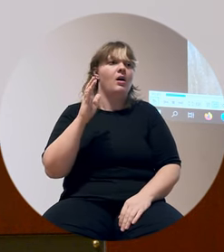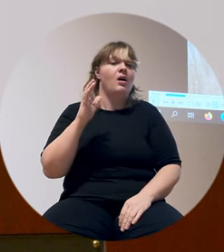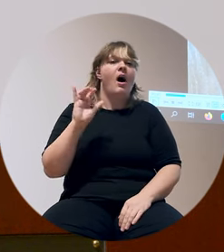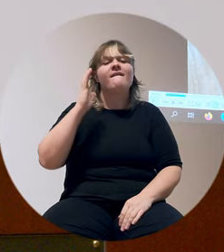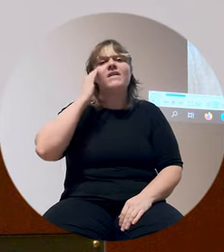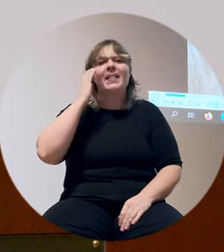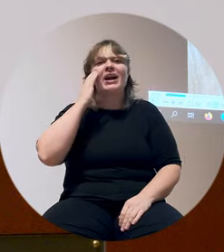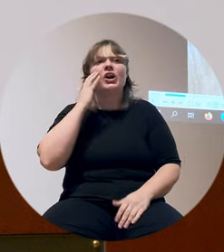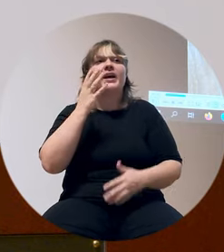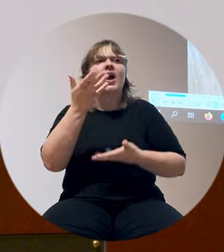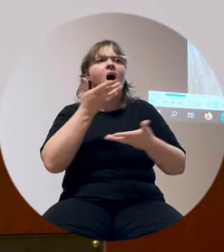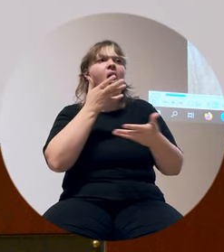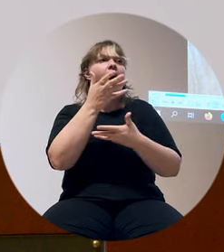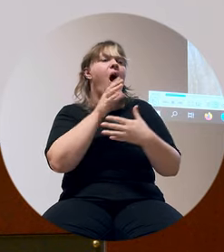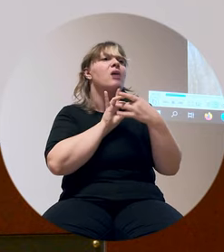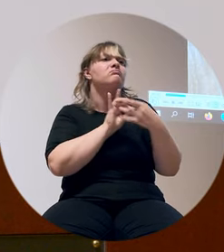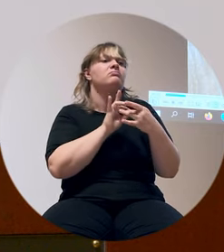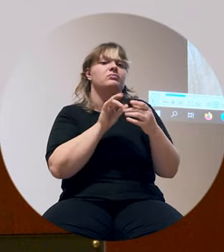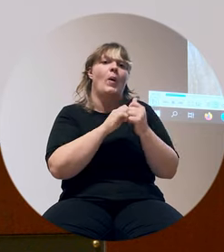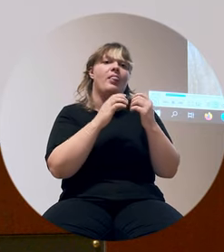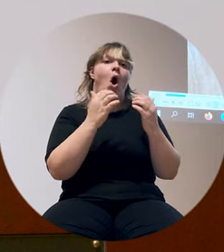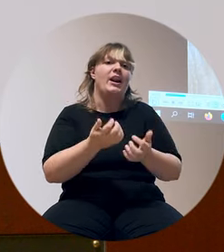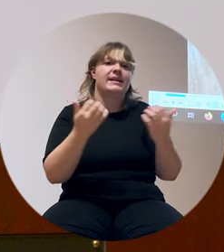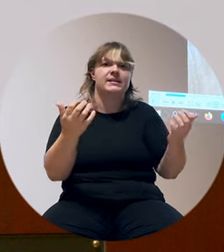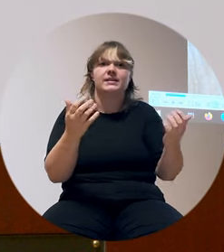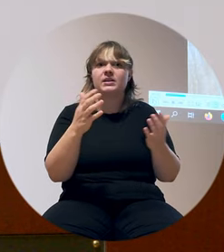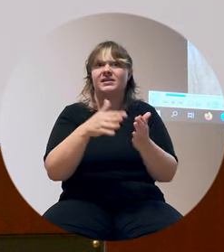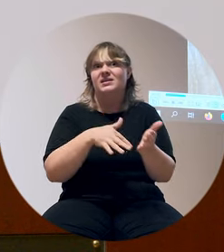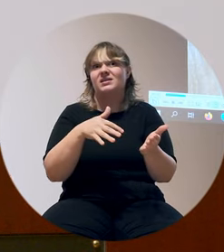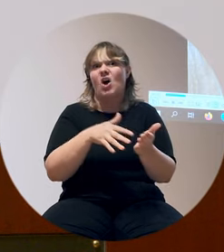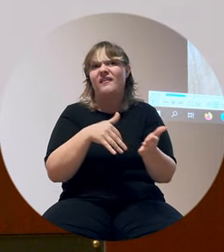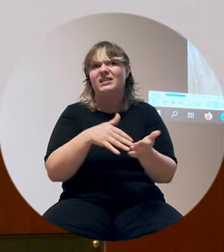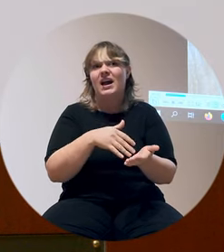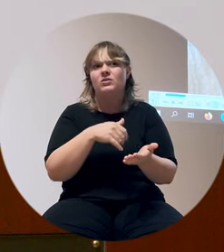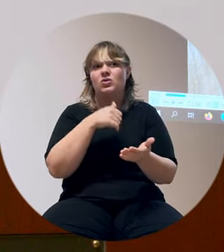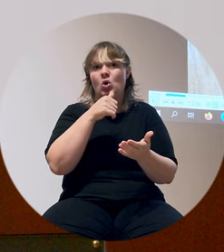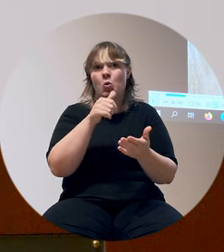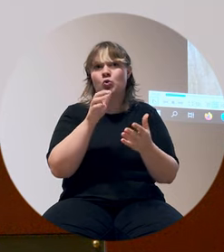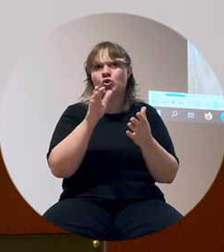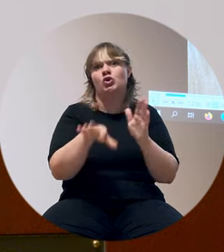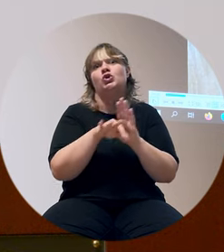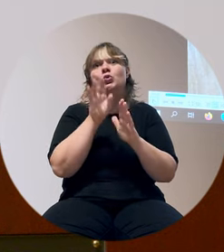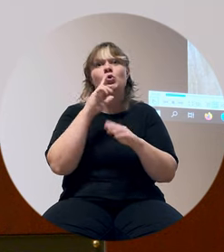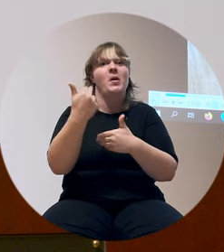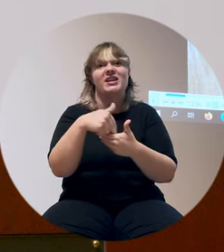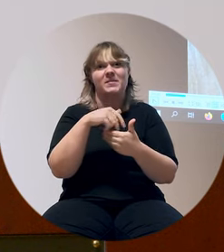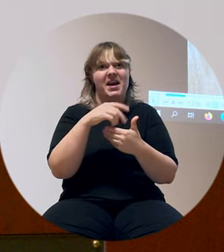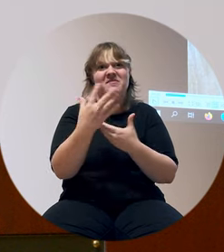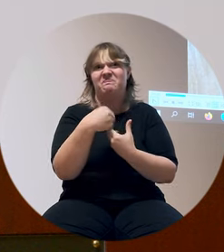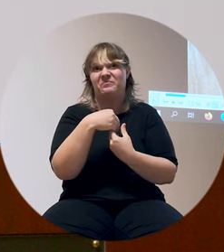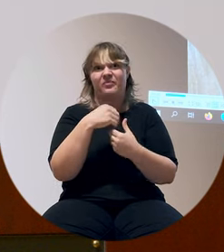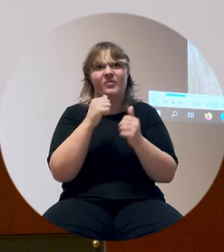a familiarity that of engagement with audiences that oftentimes don't choose to even participate in engaging with